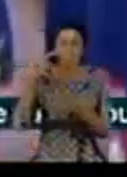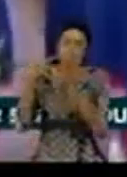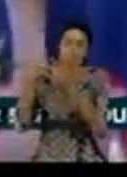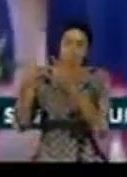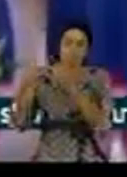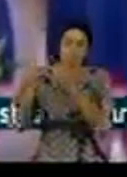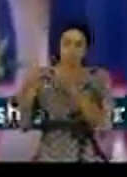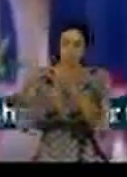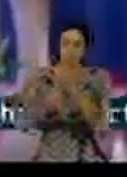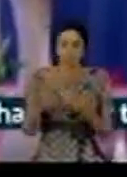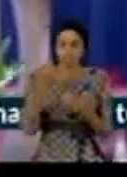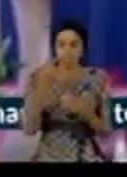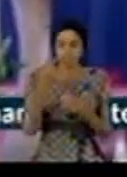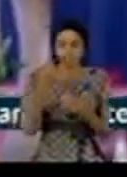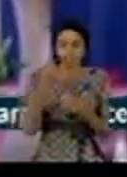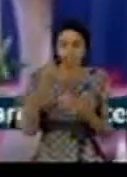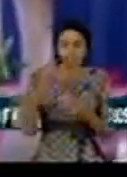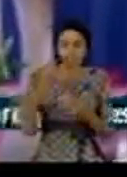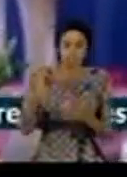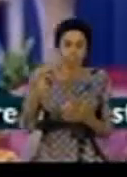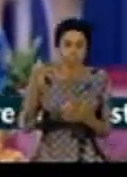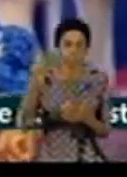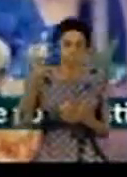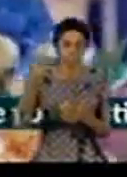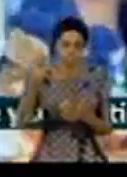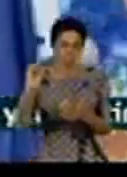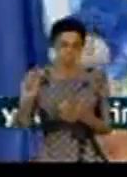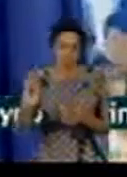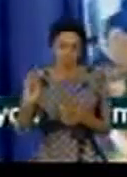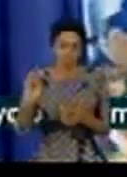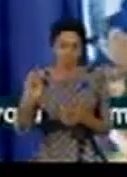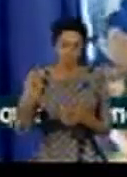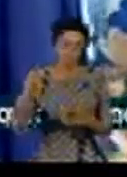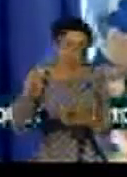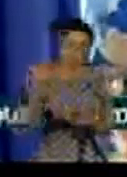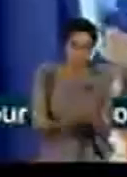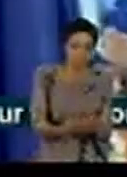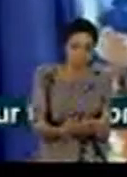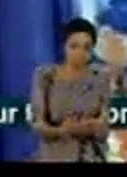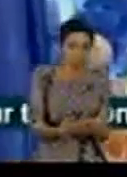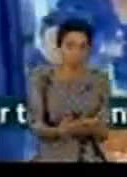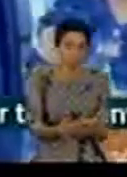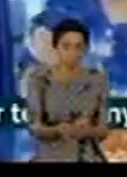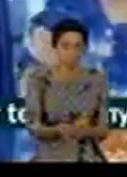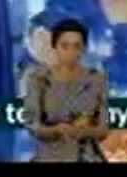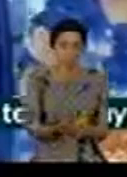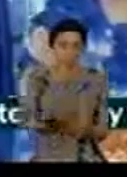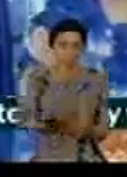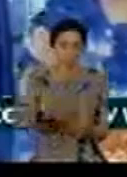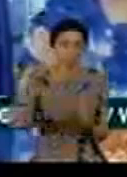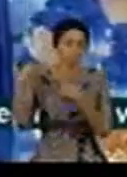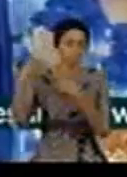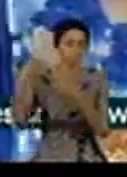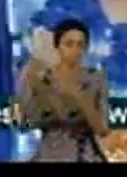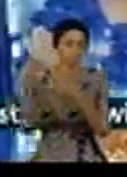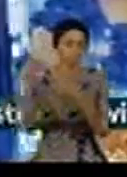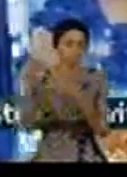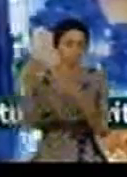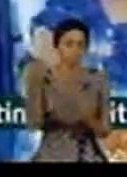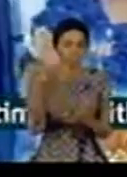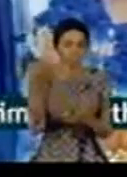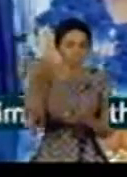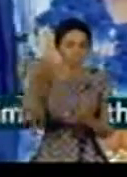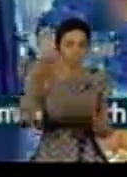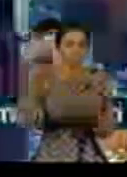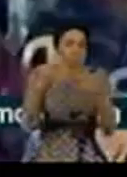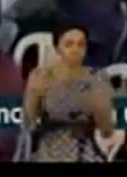trance. The bat struggled to leave, but it could not leave. That Friday till now, I have not seen the bat. And I want to give